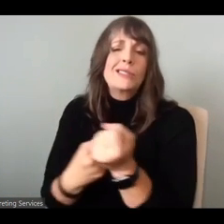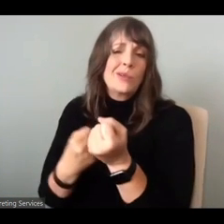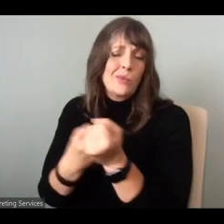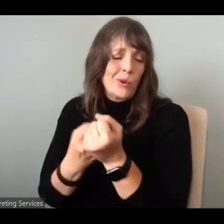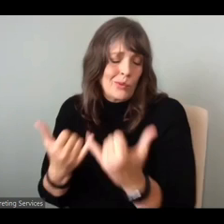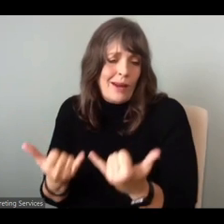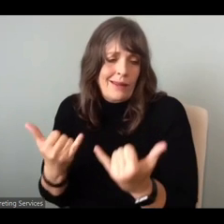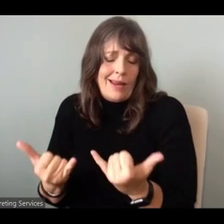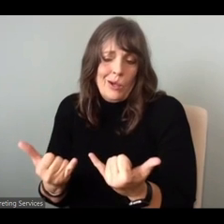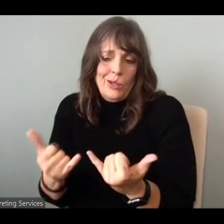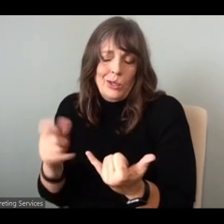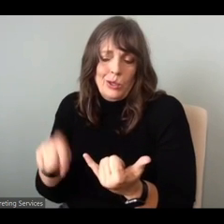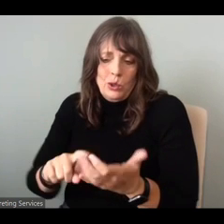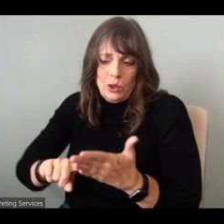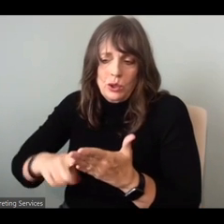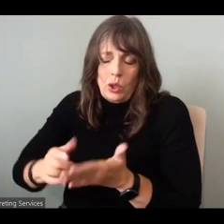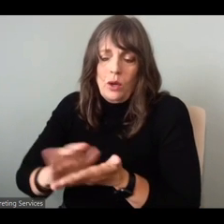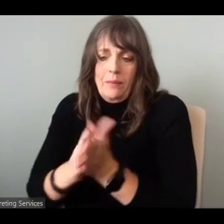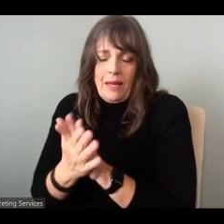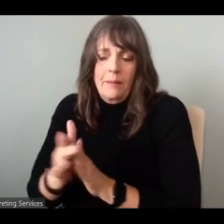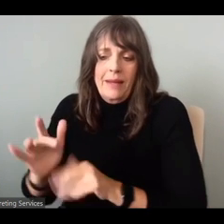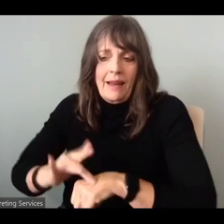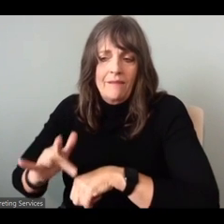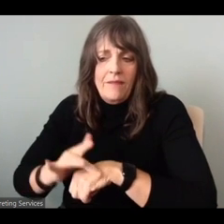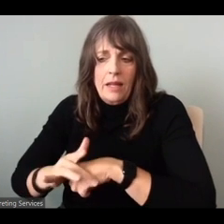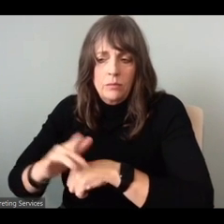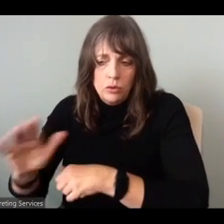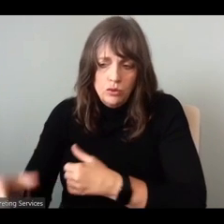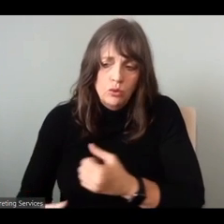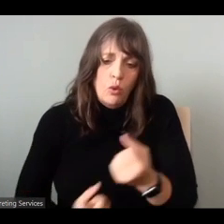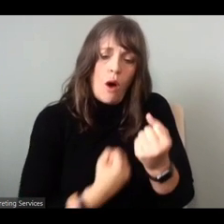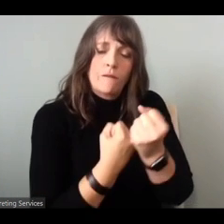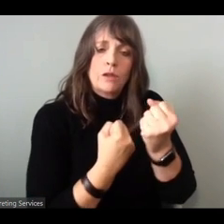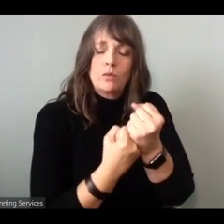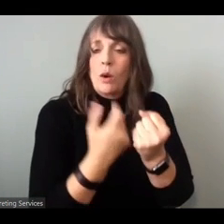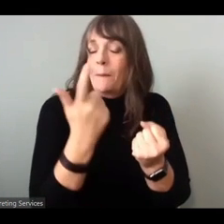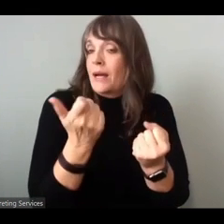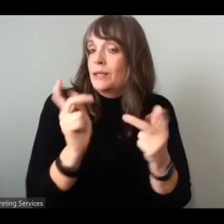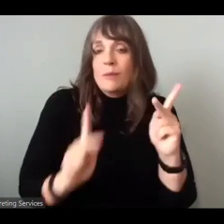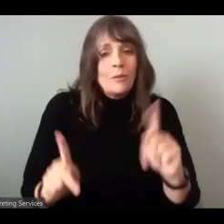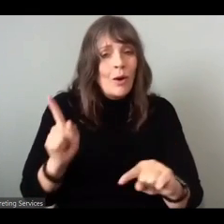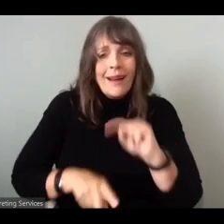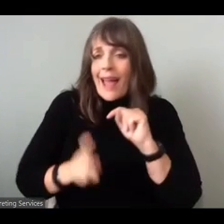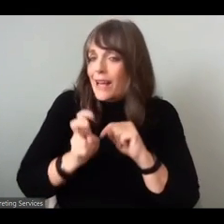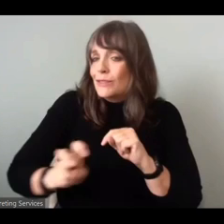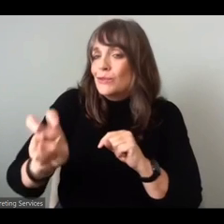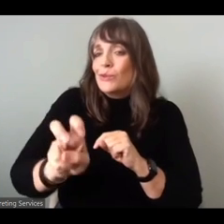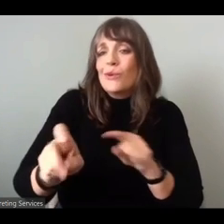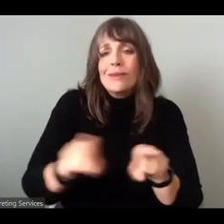now should start becoming general operating support because people can't tour